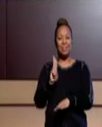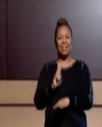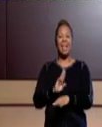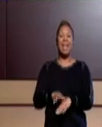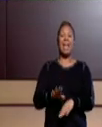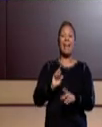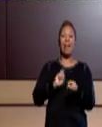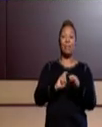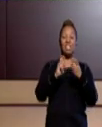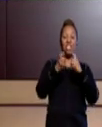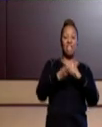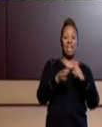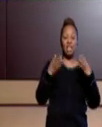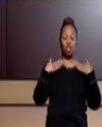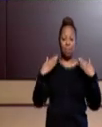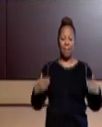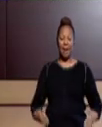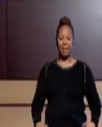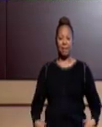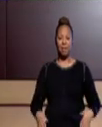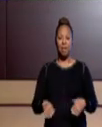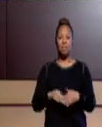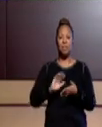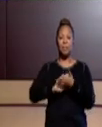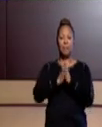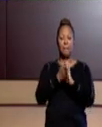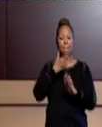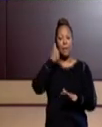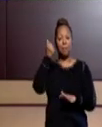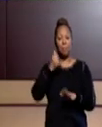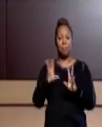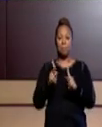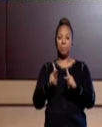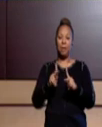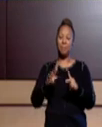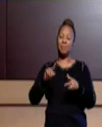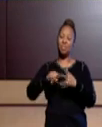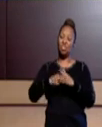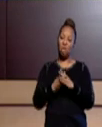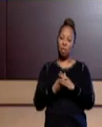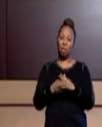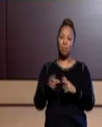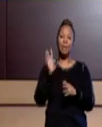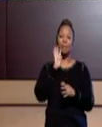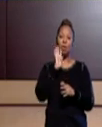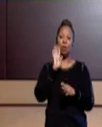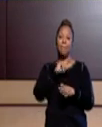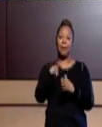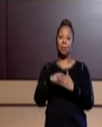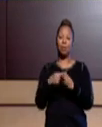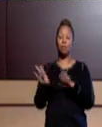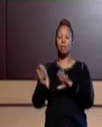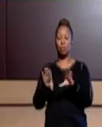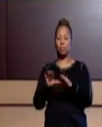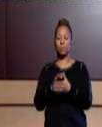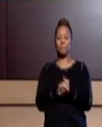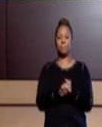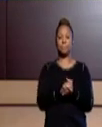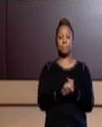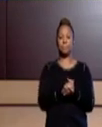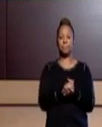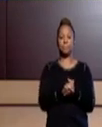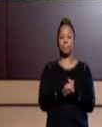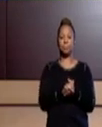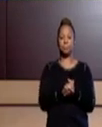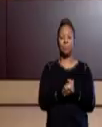adaptive and resilient your body is to change to get better. But people got to take that first step. You just can't talk about it. You got to go out and do it. I